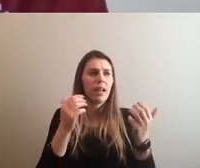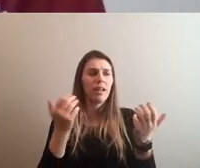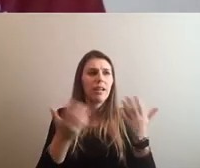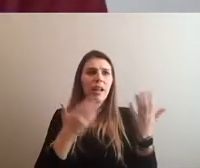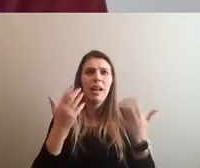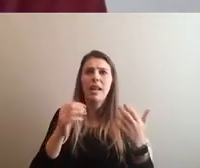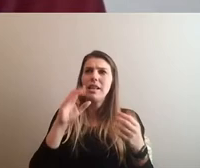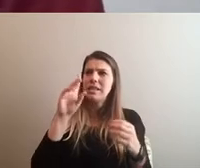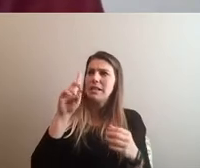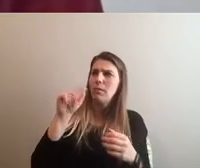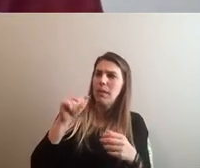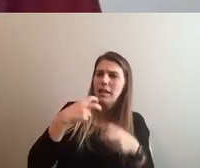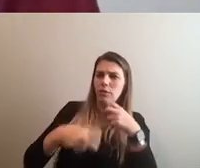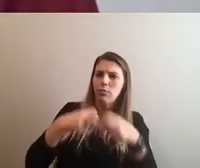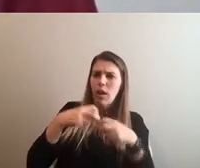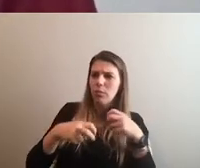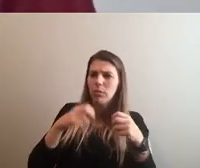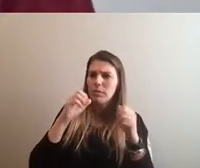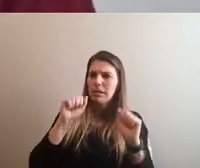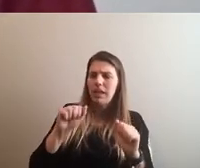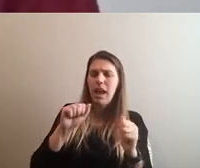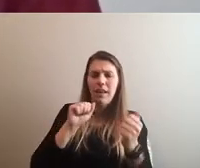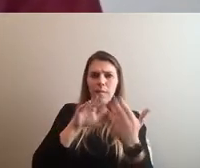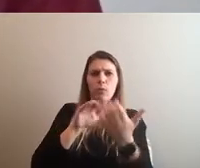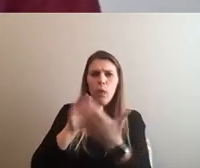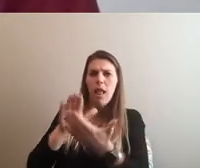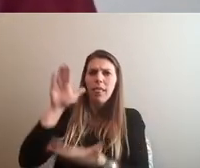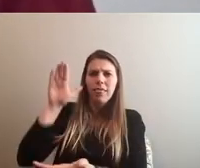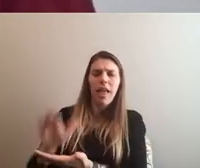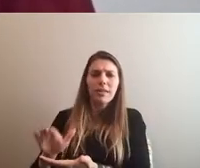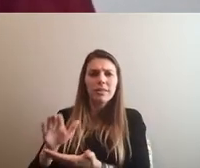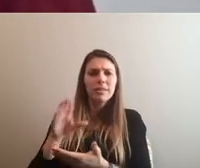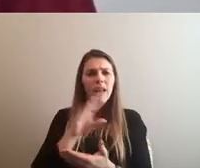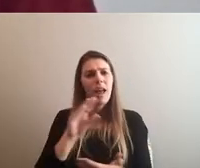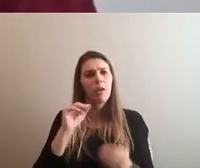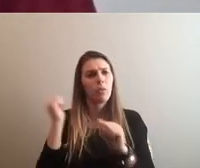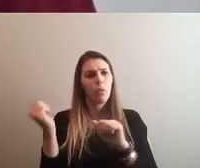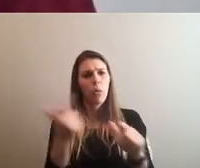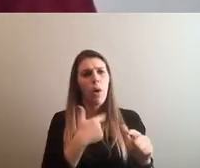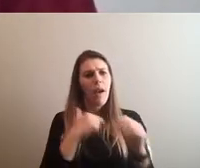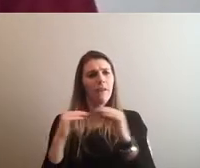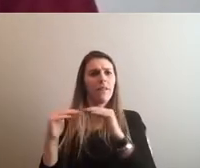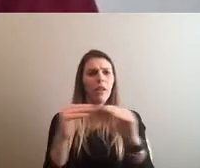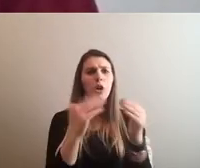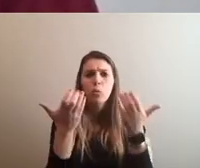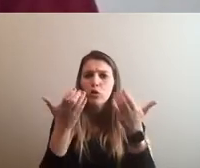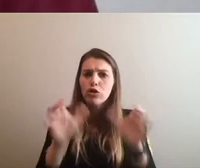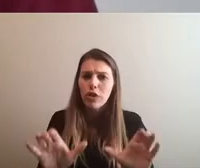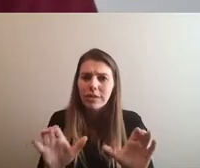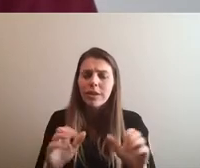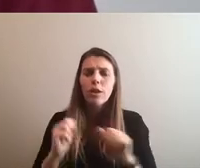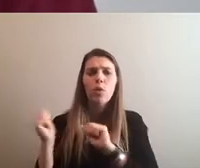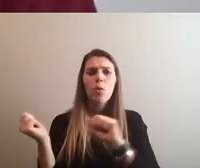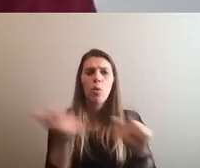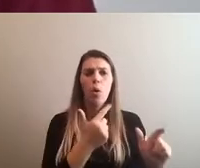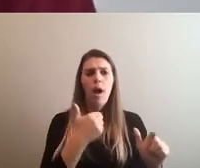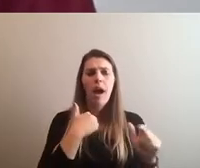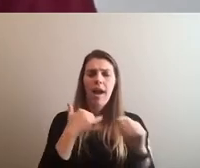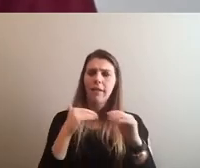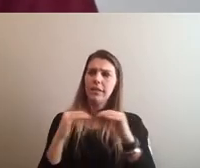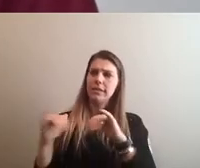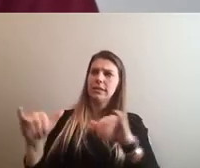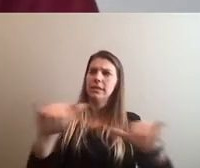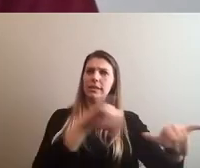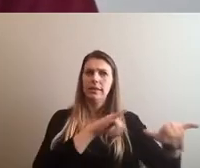disabilities and problems that they are facing and everybody must have equal chance everybody must be bring onto the you know